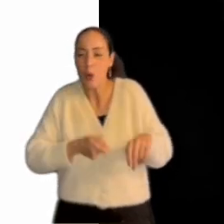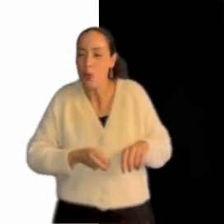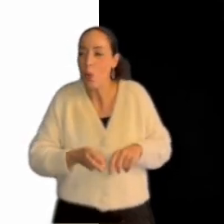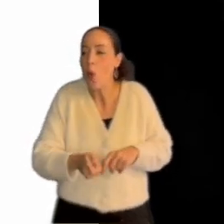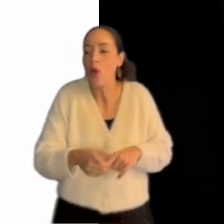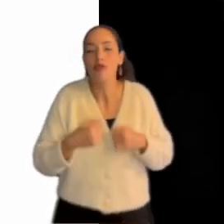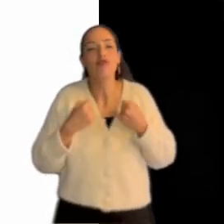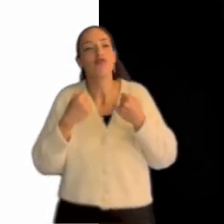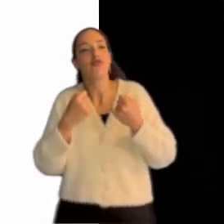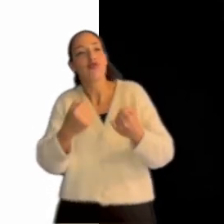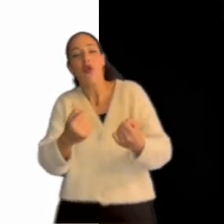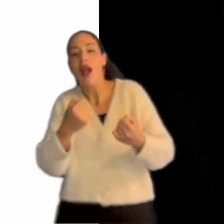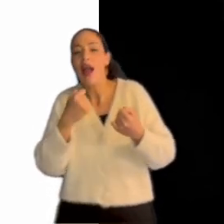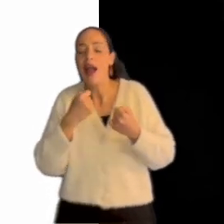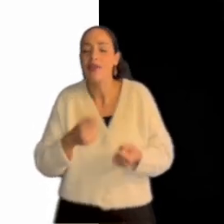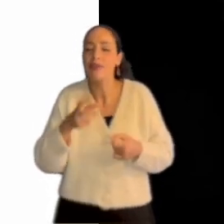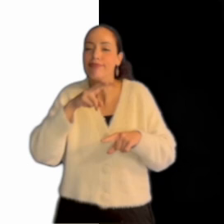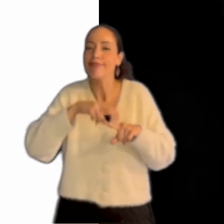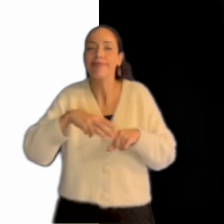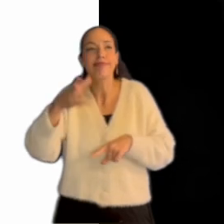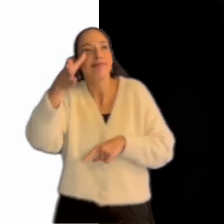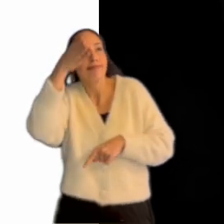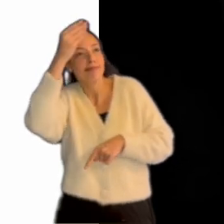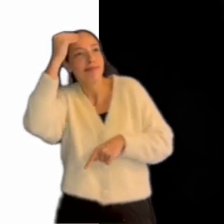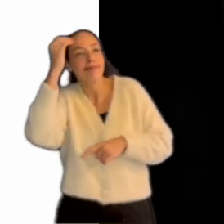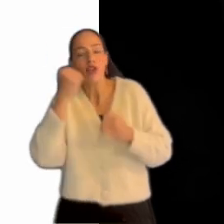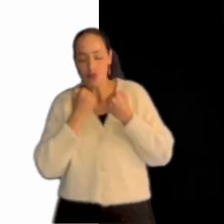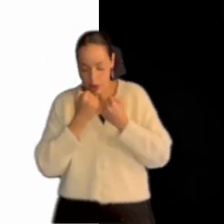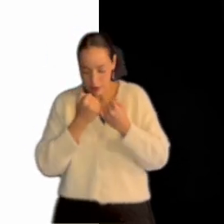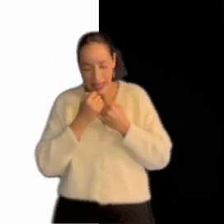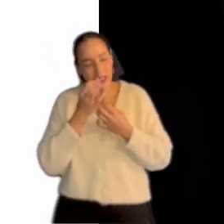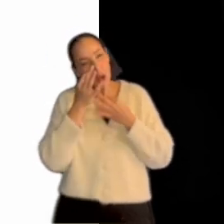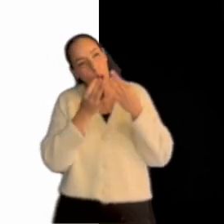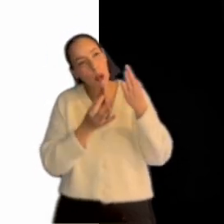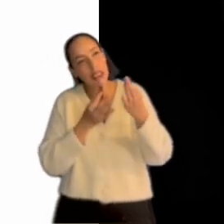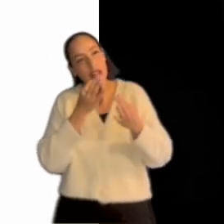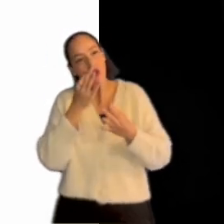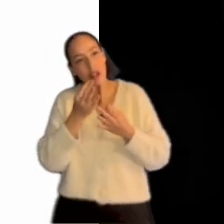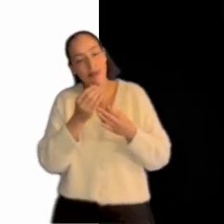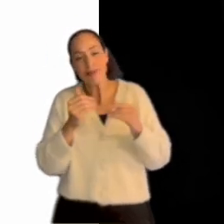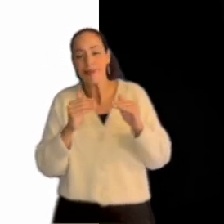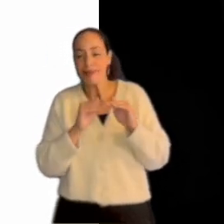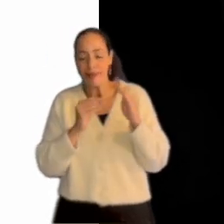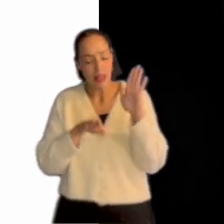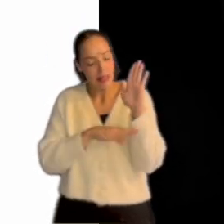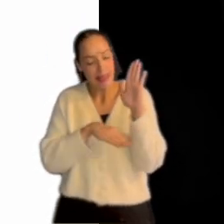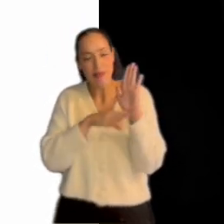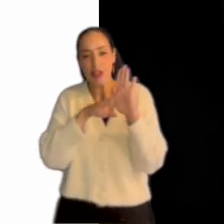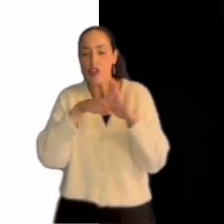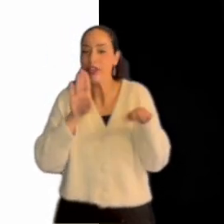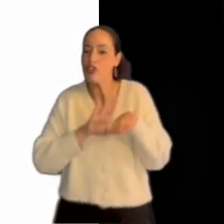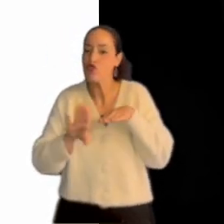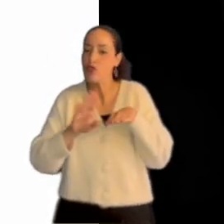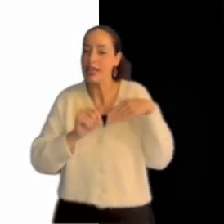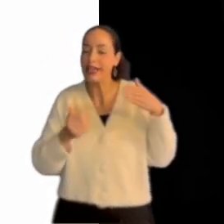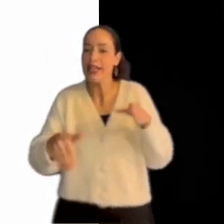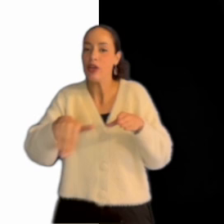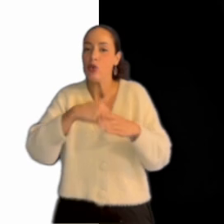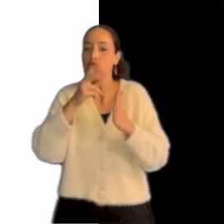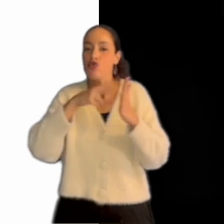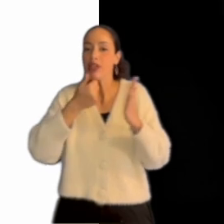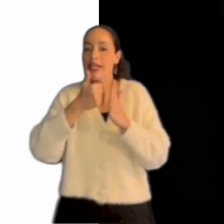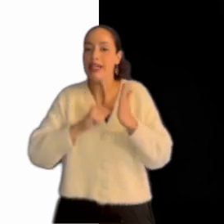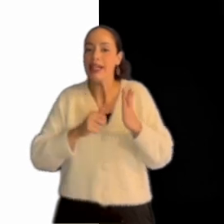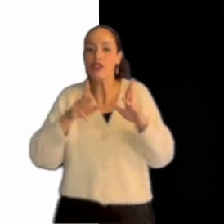level of this training includes a reading list in the hope that it will inspire and contribute to your practice. Many of the references are available as audiobooks and